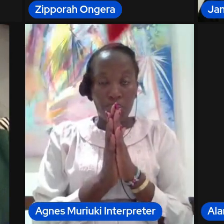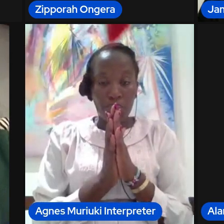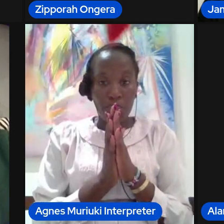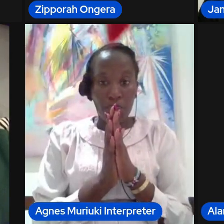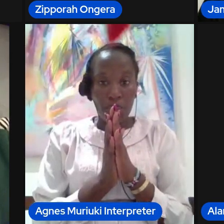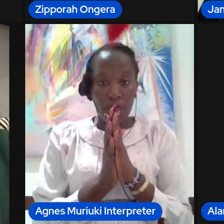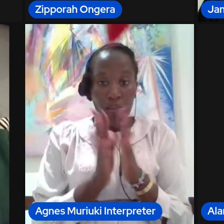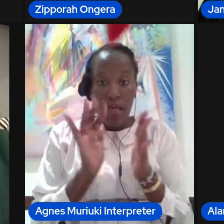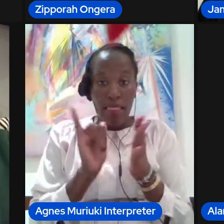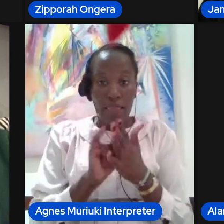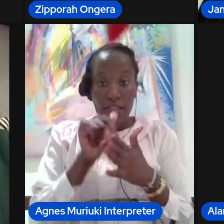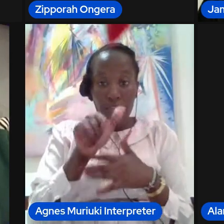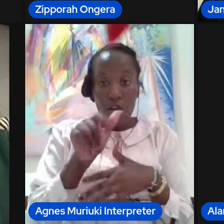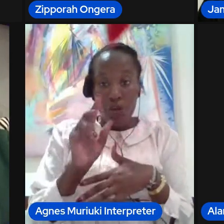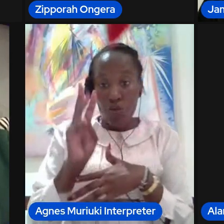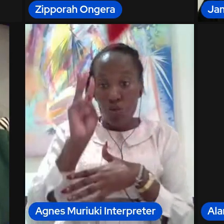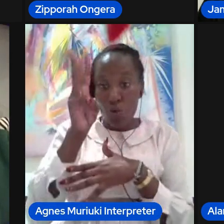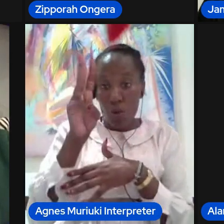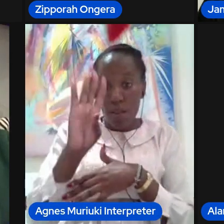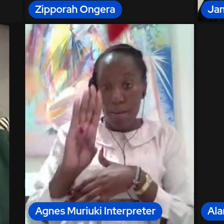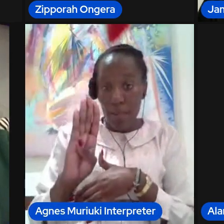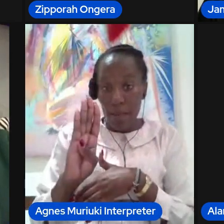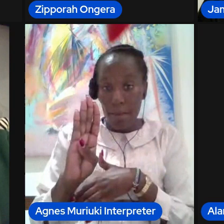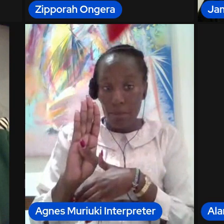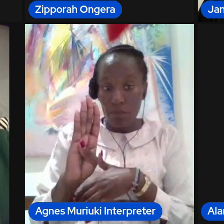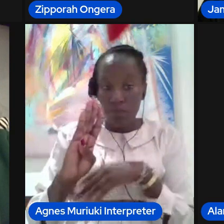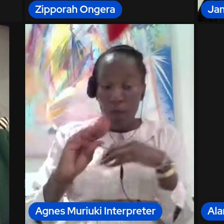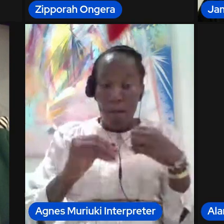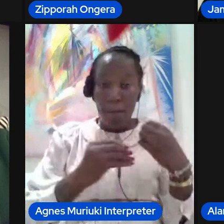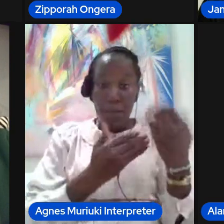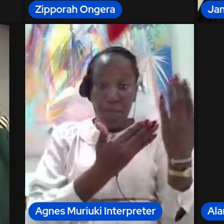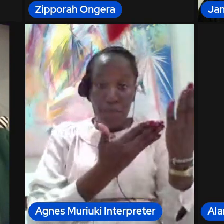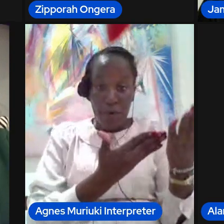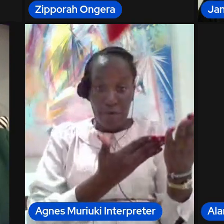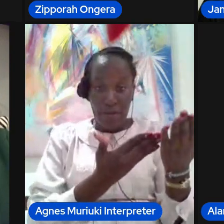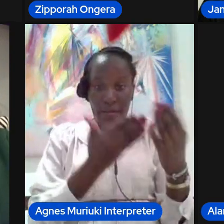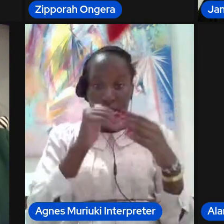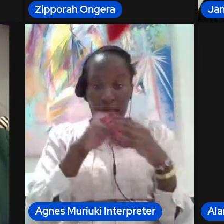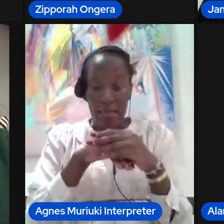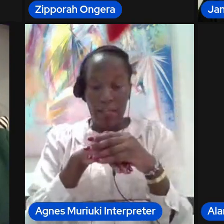will be uh, providing in the